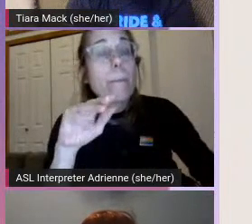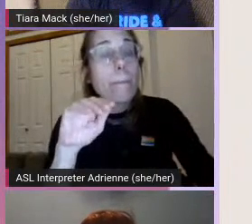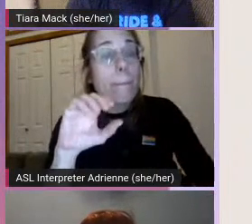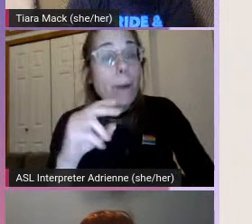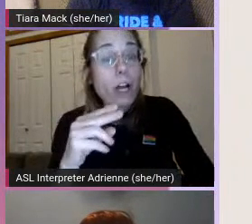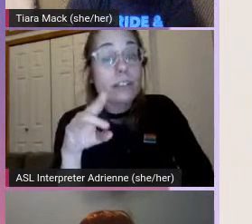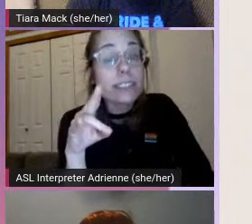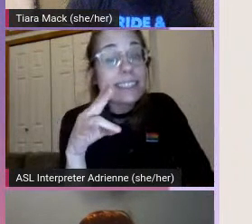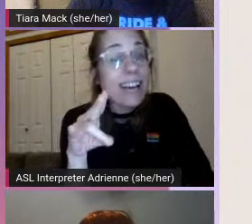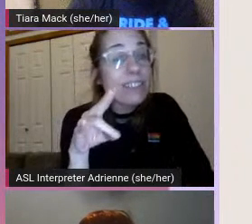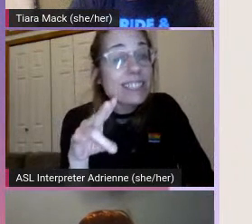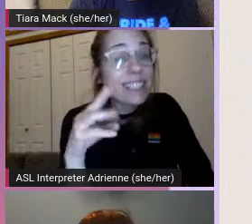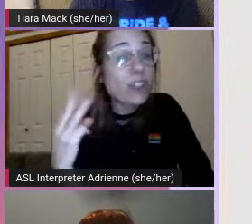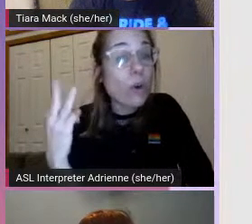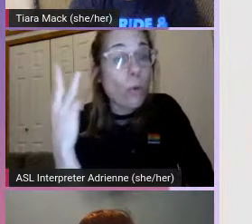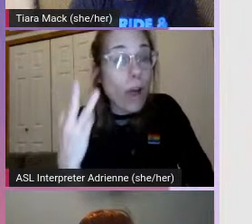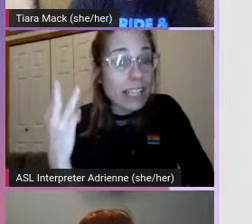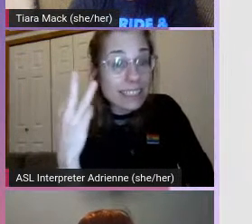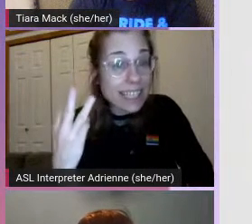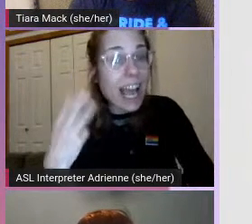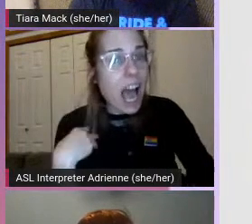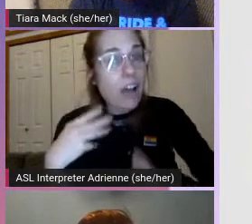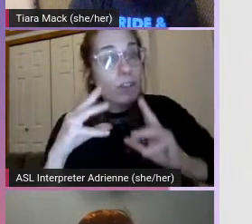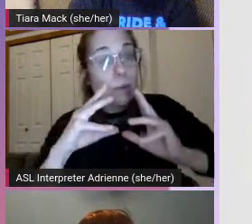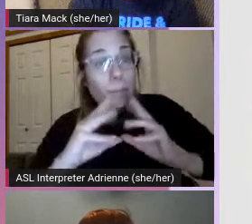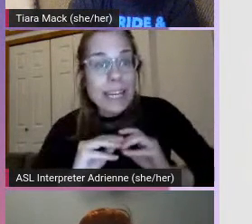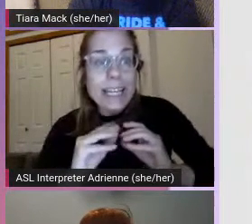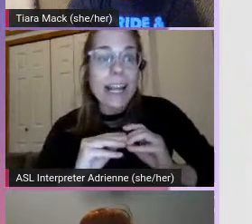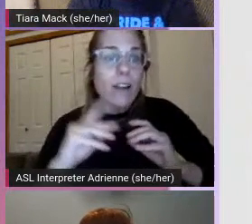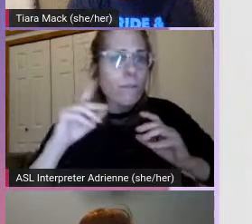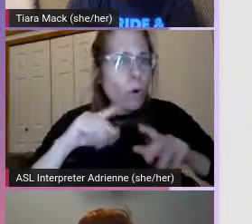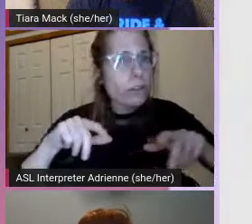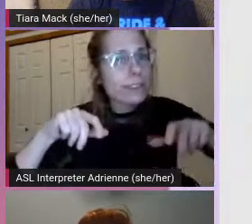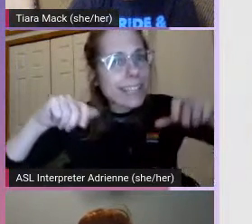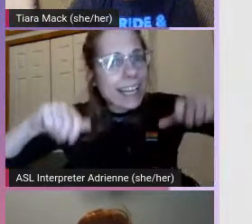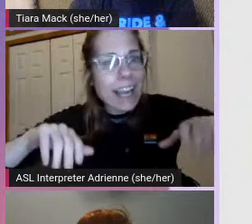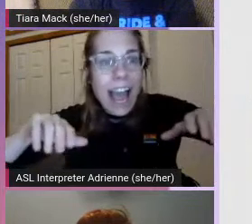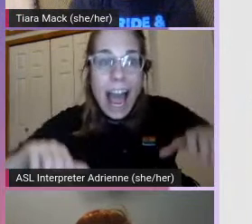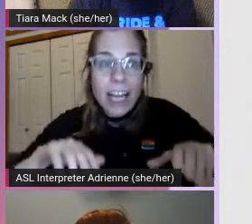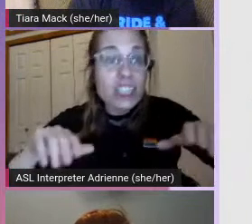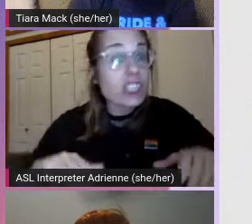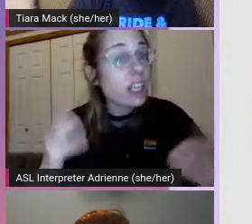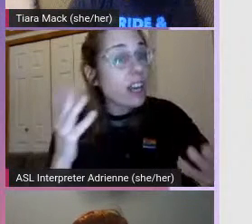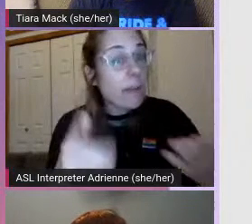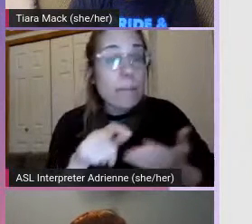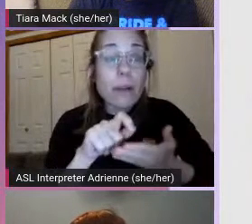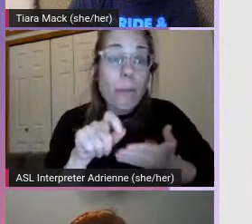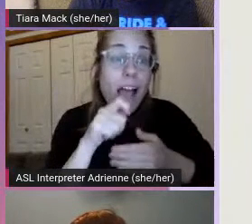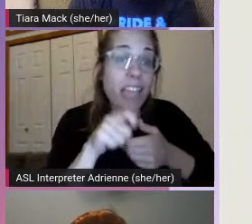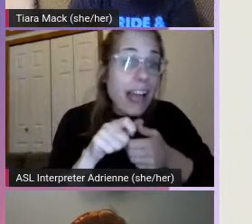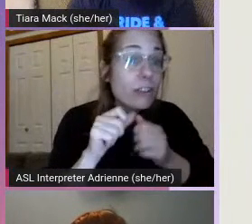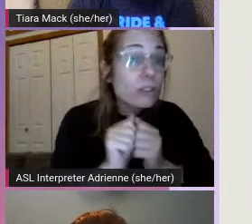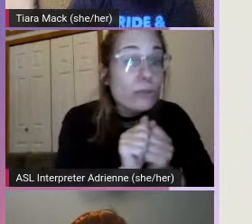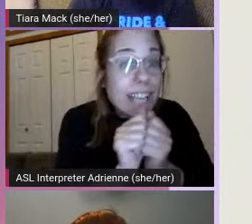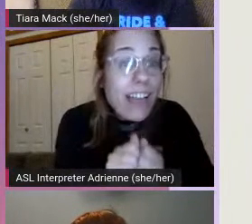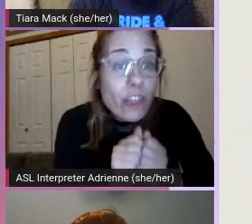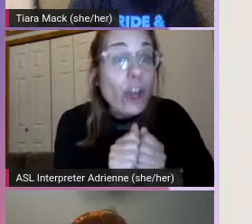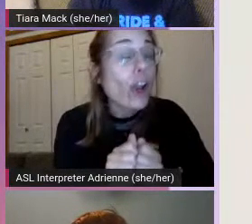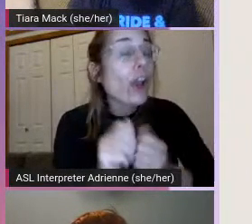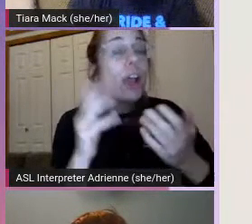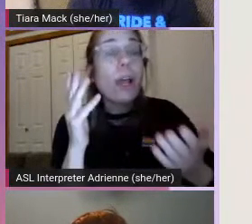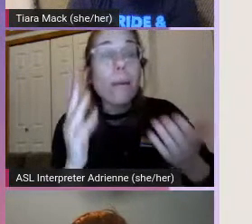write to our editors, and sometimes we listen to the grassroots experts in our communities and hear more about the work they're